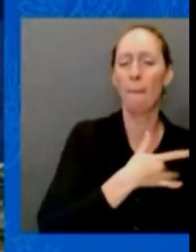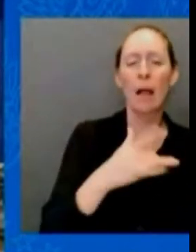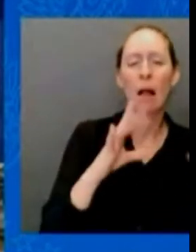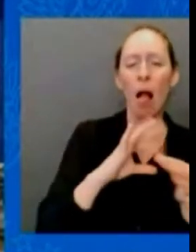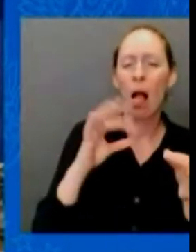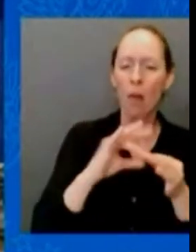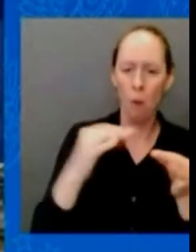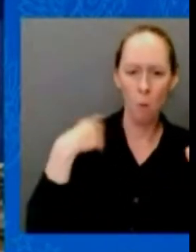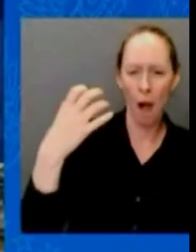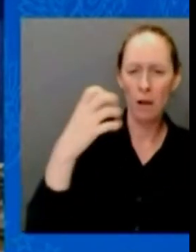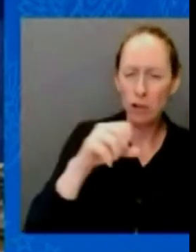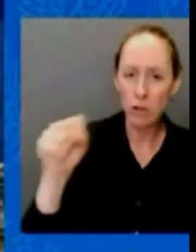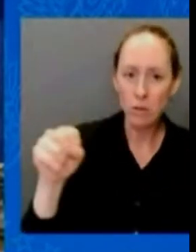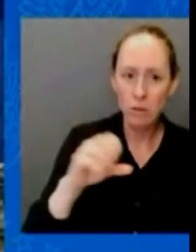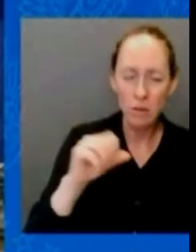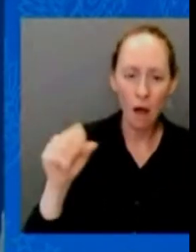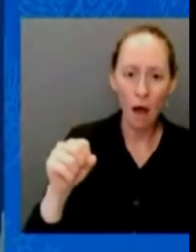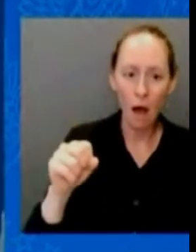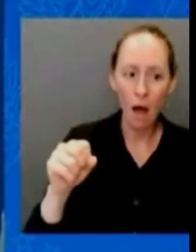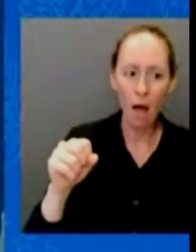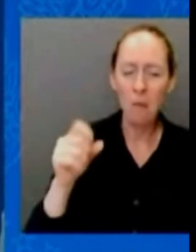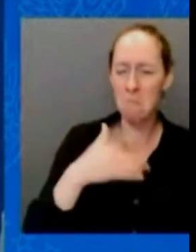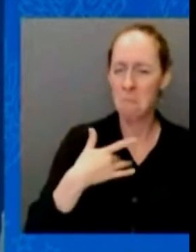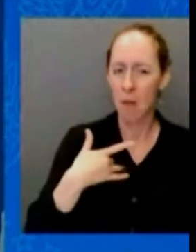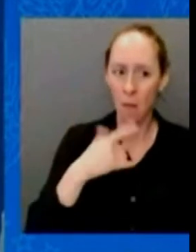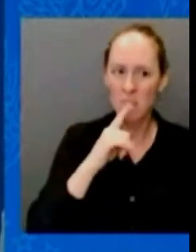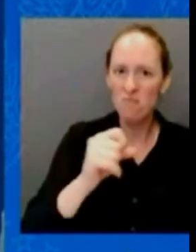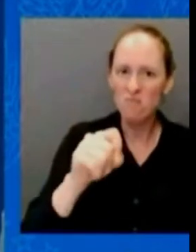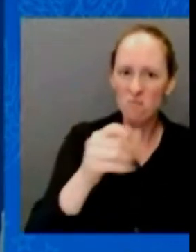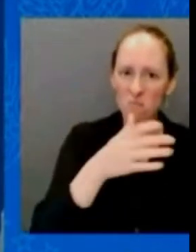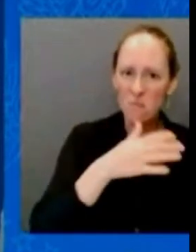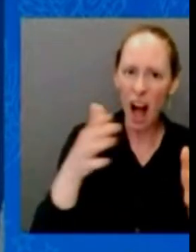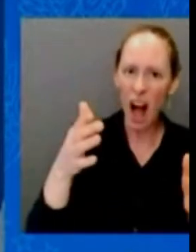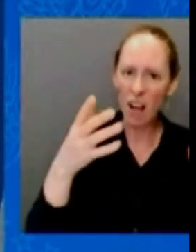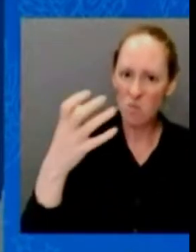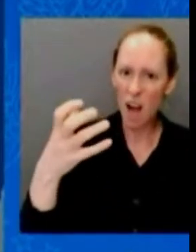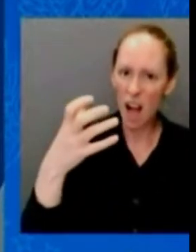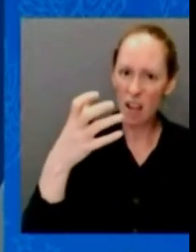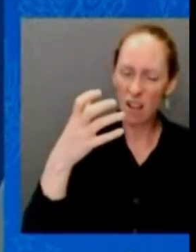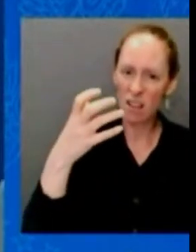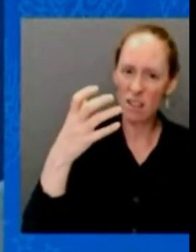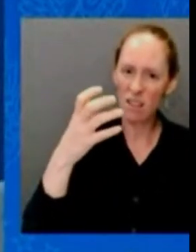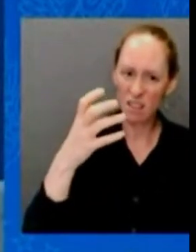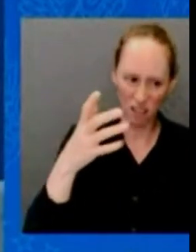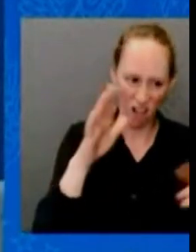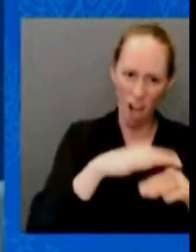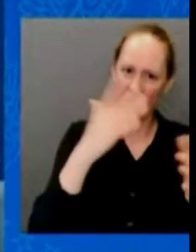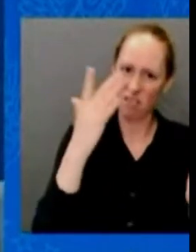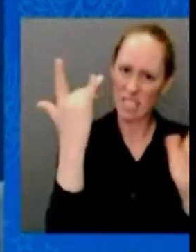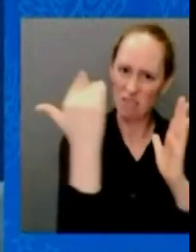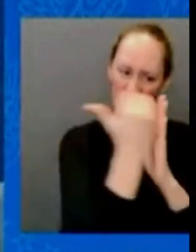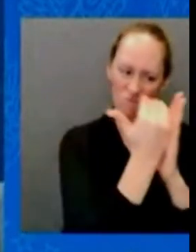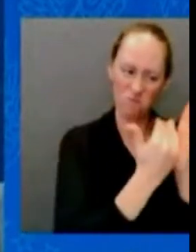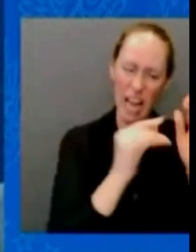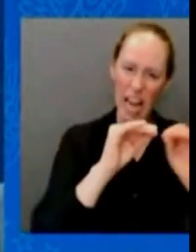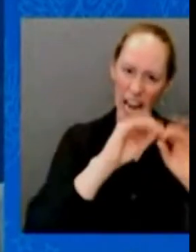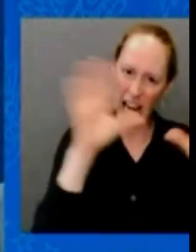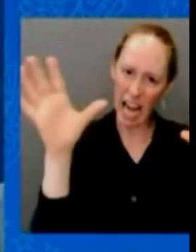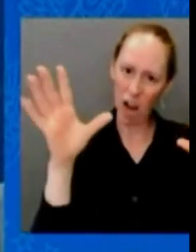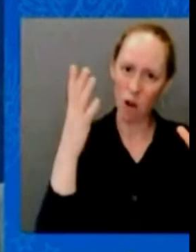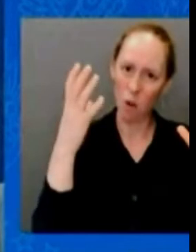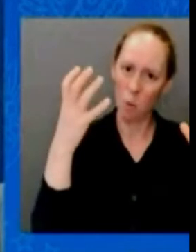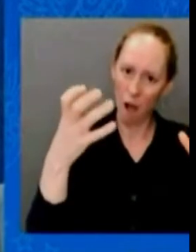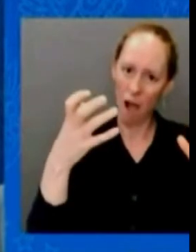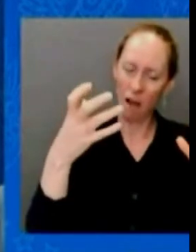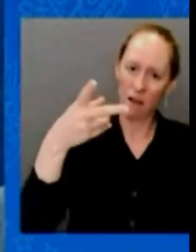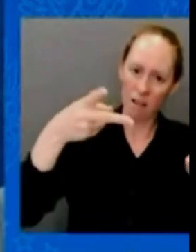loud. They've written it down on pieces of paper. Senator Rick Scott, the Republican from Florida, who's in charge